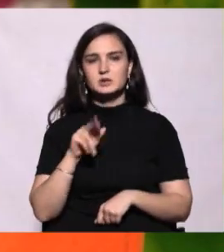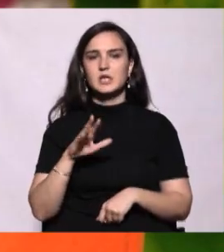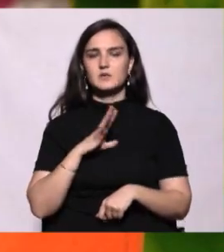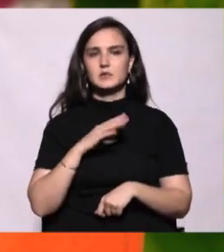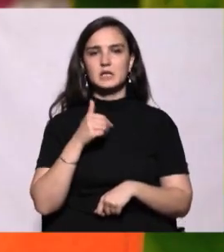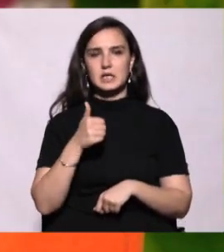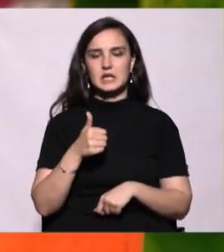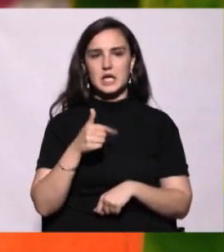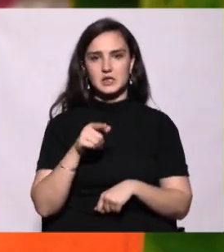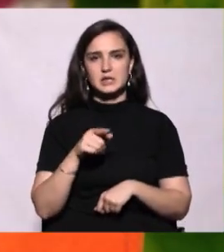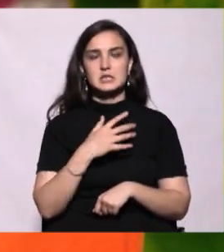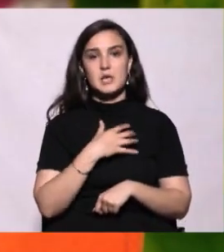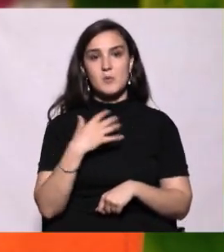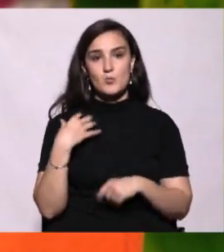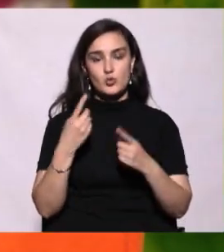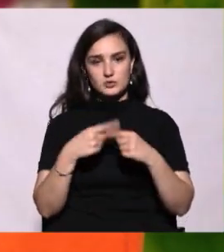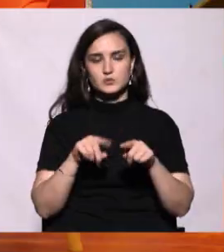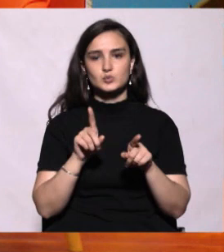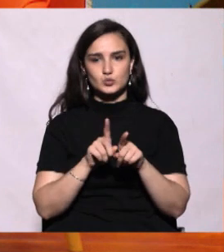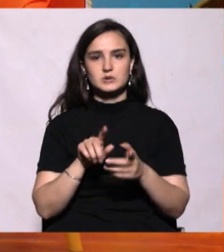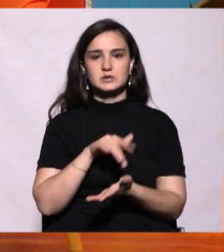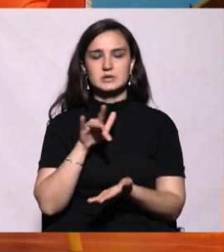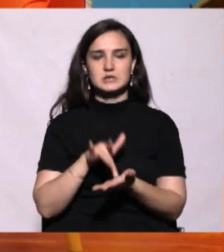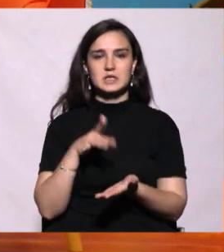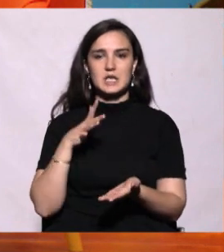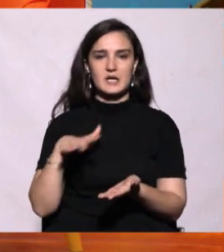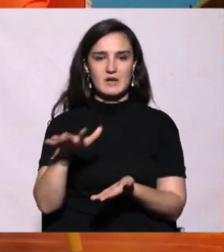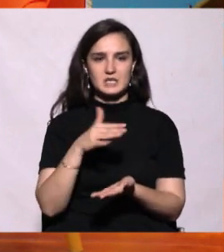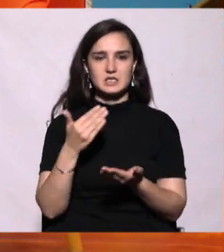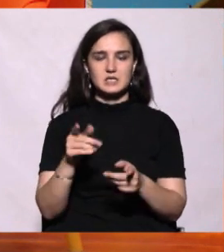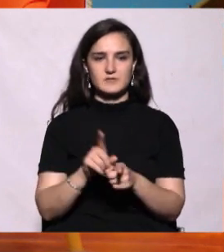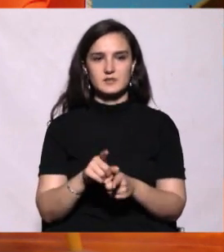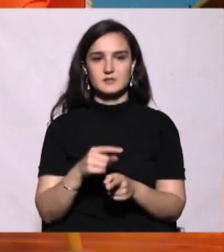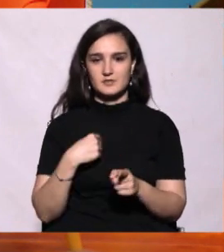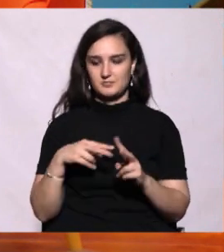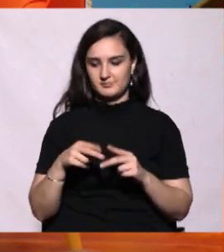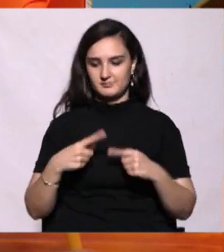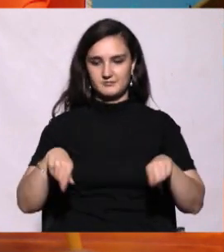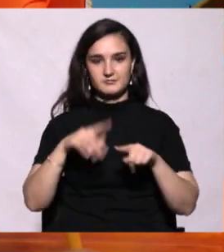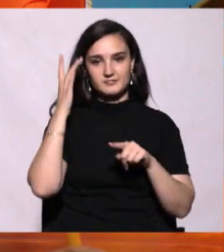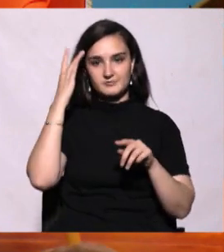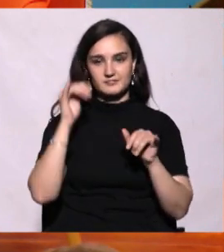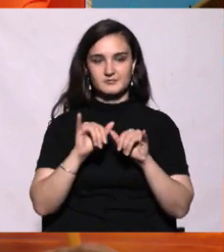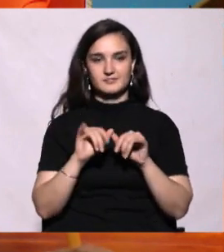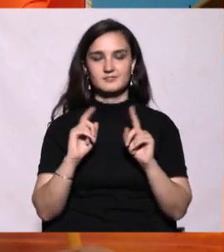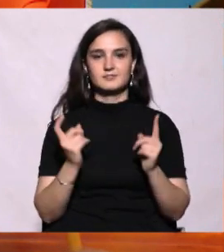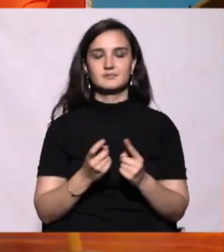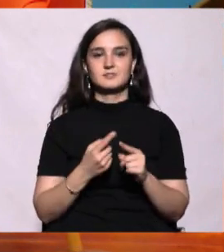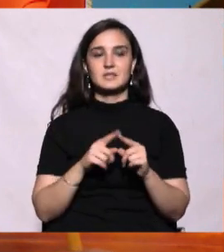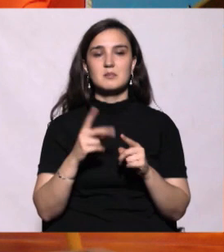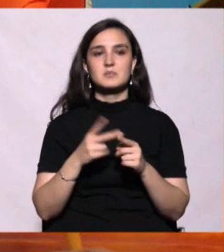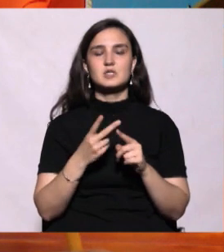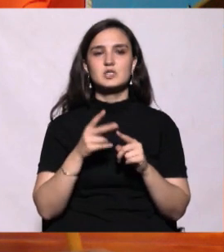good for the kingdom and for the country themselves, of course. Like our little round table here. Yes. The rest of the